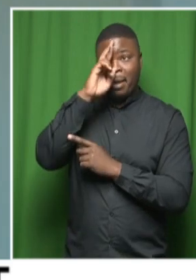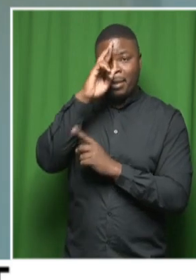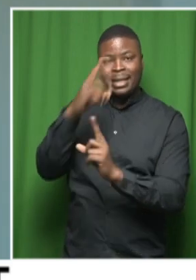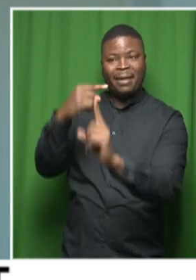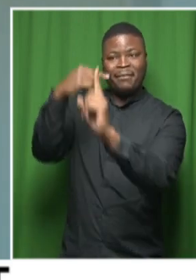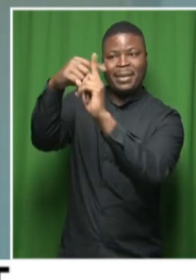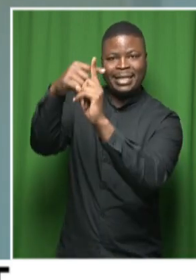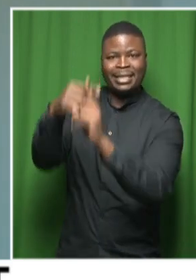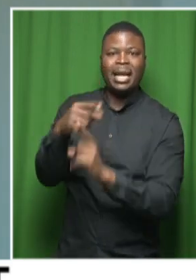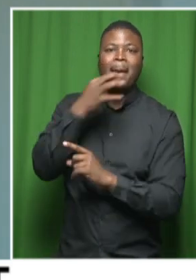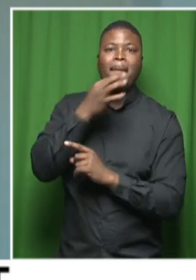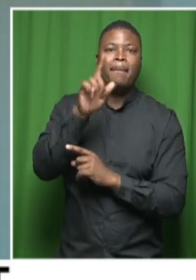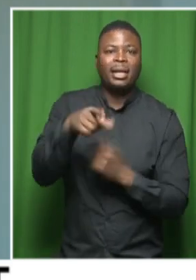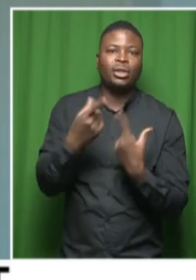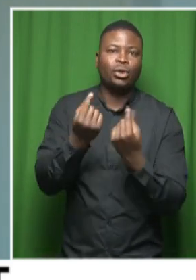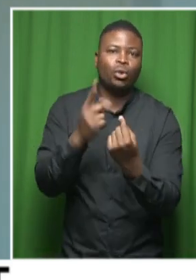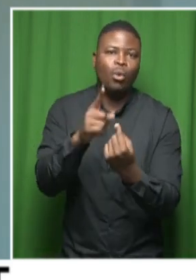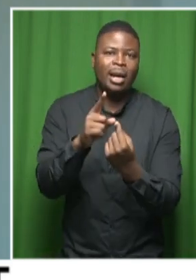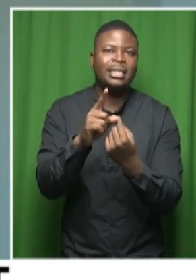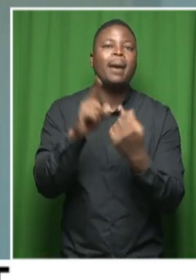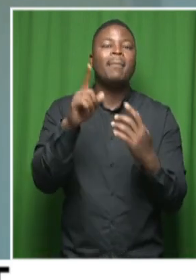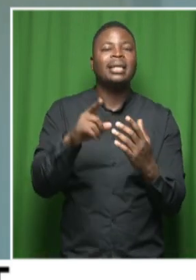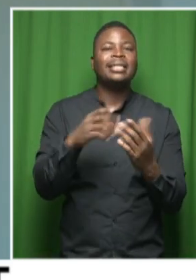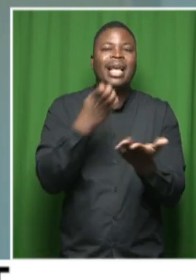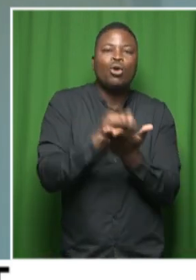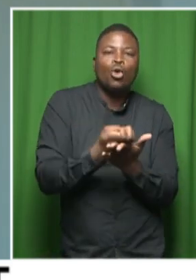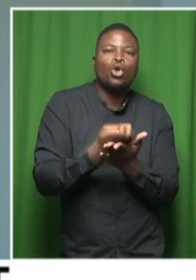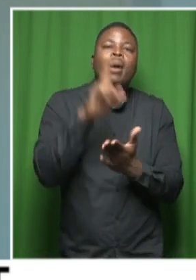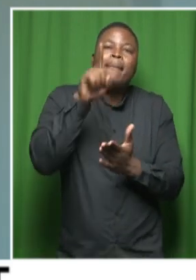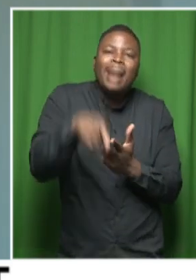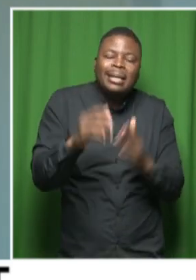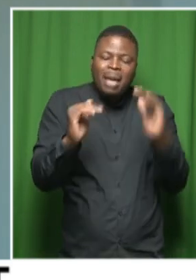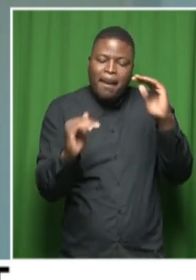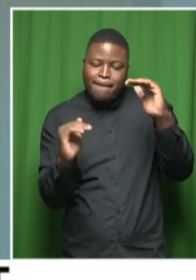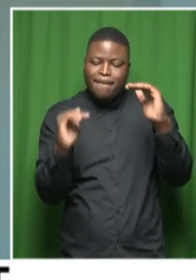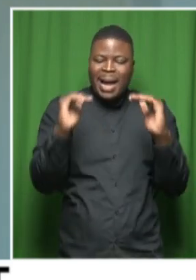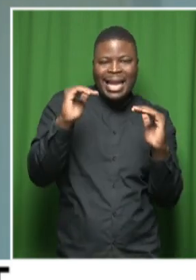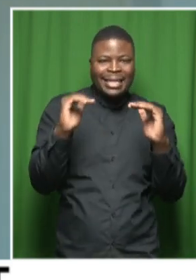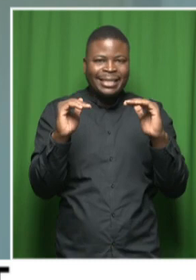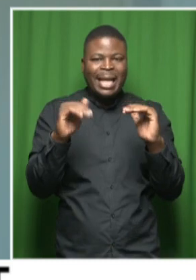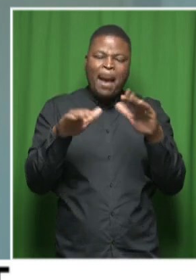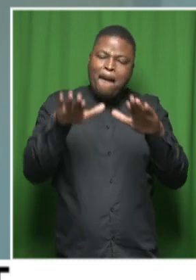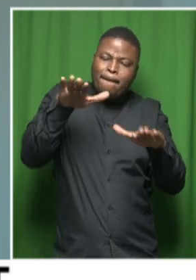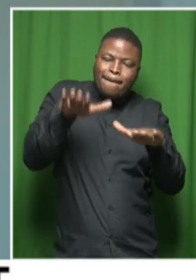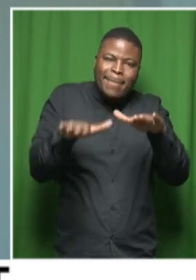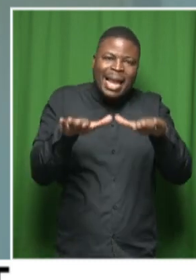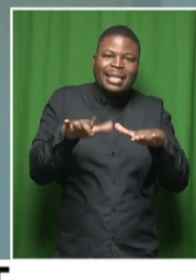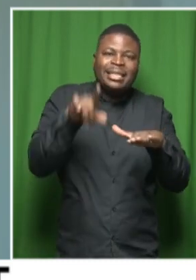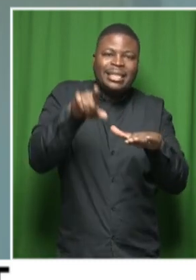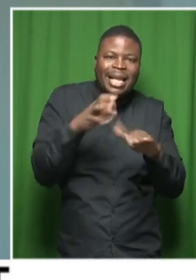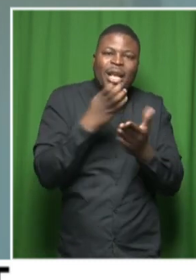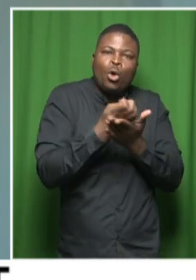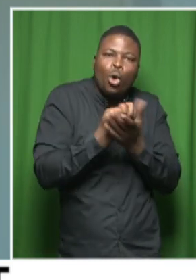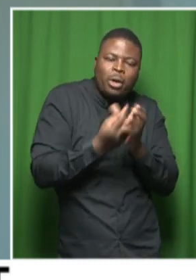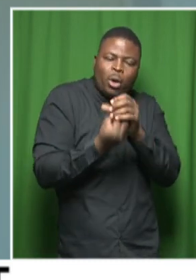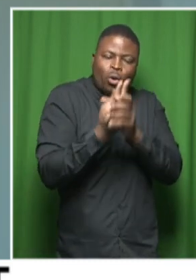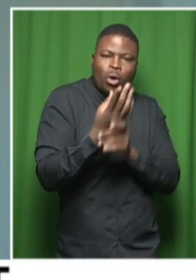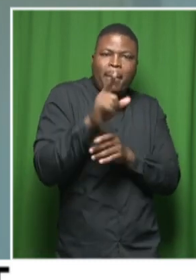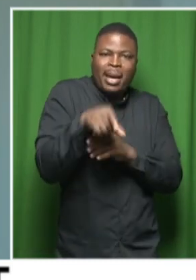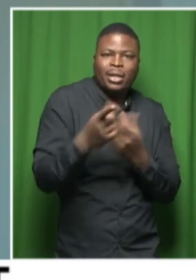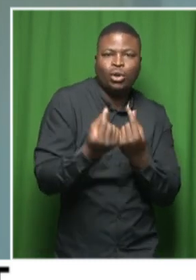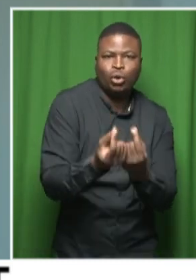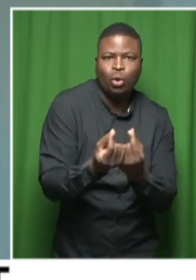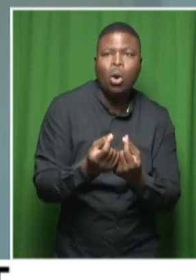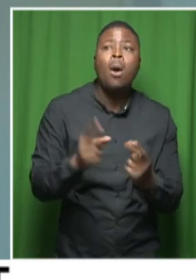says balanced and sustainable economic growth. So if you understand that concept of balance and economic growth, why are you not using